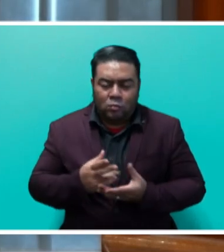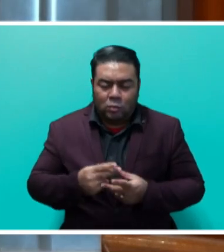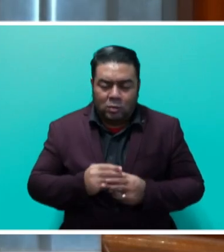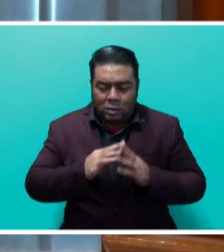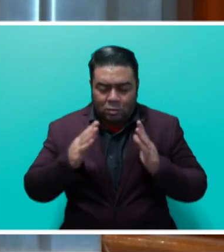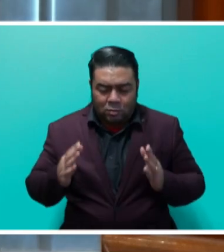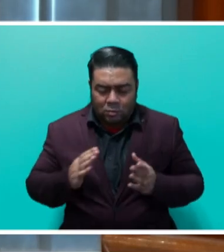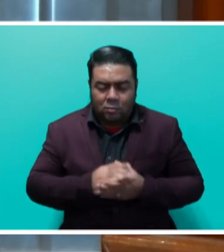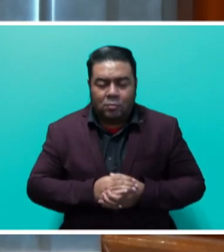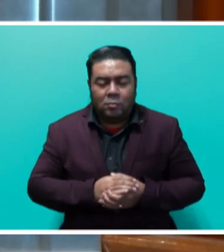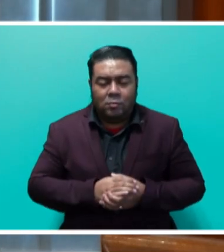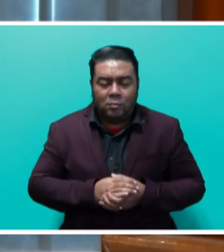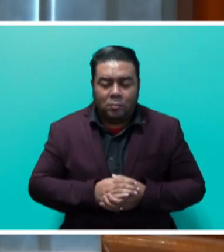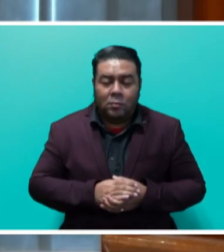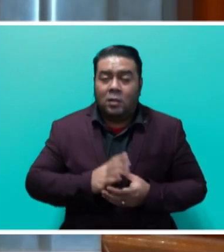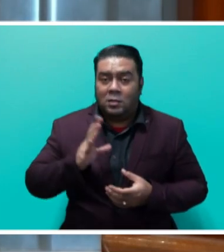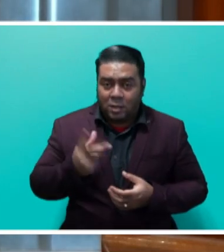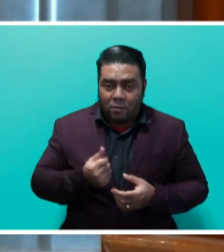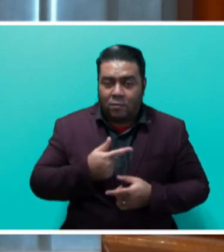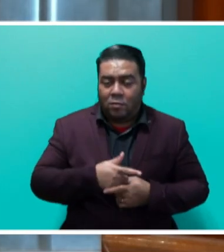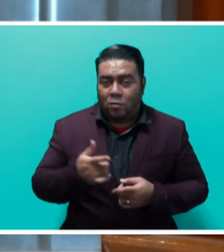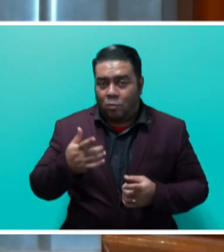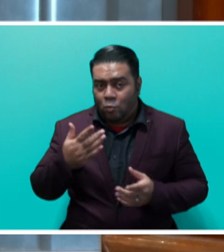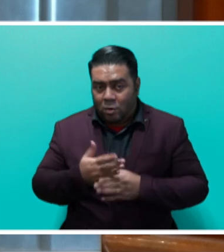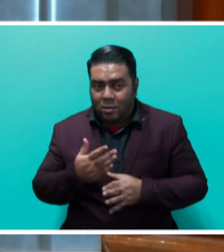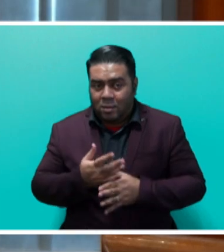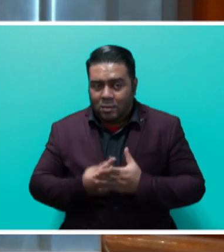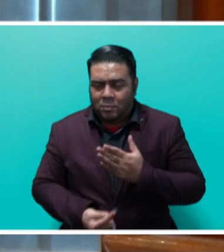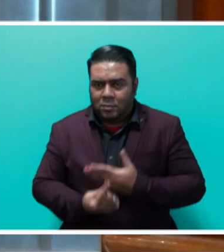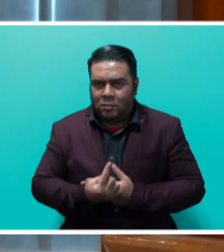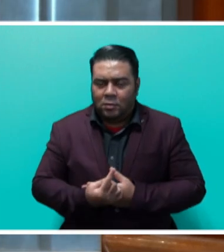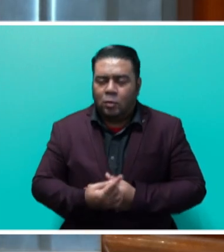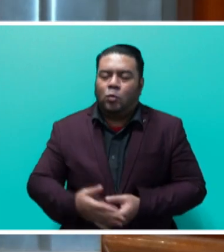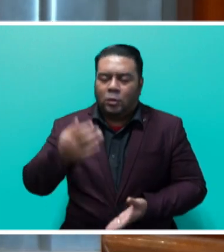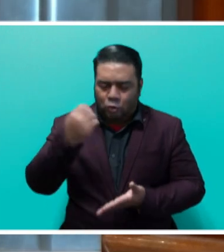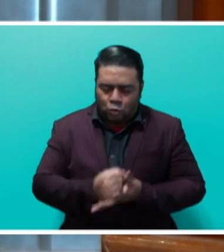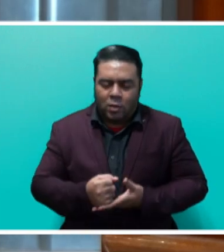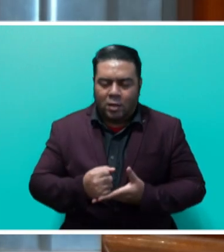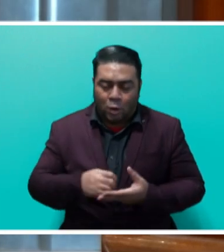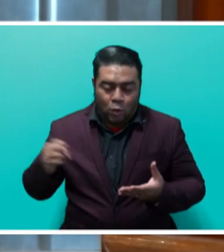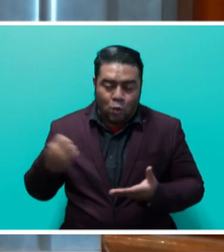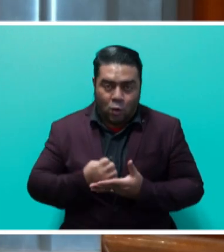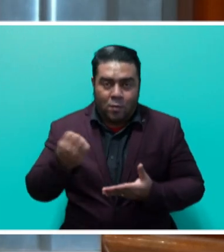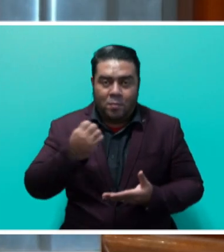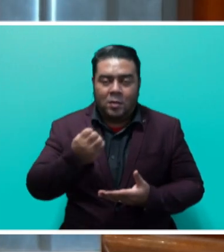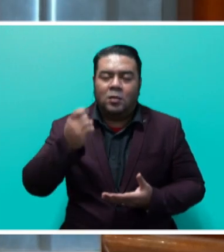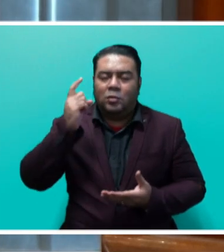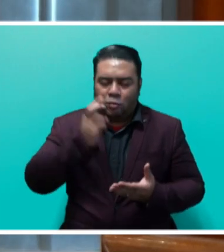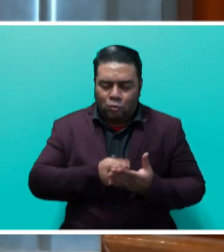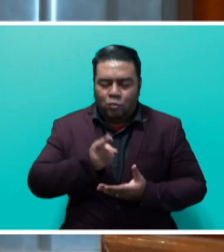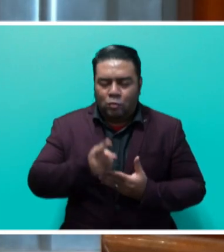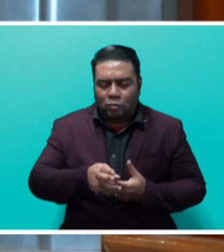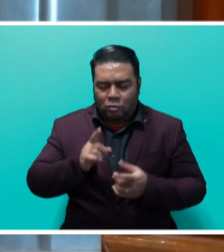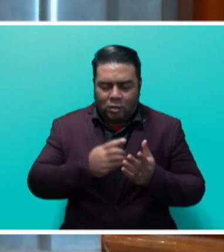members of this chamber some of the serious efforts that are going in to ensure that our economy is genuinely